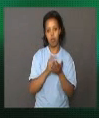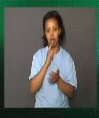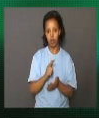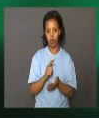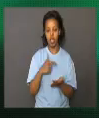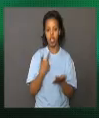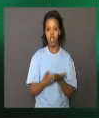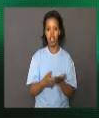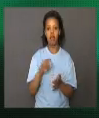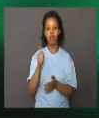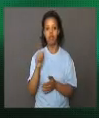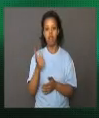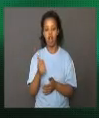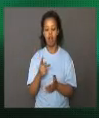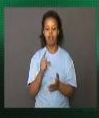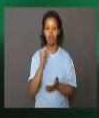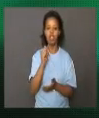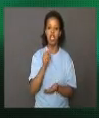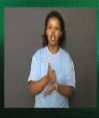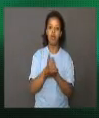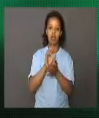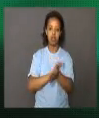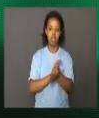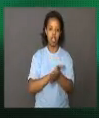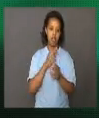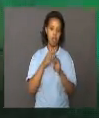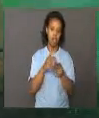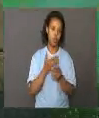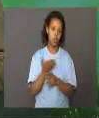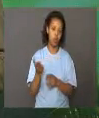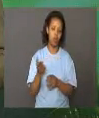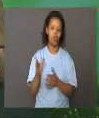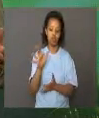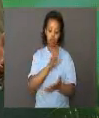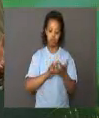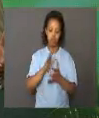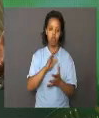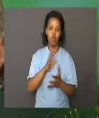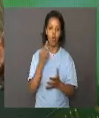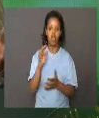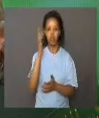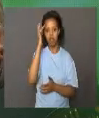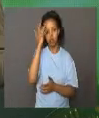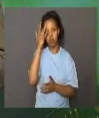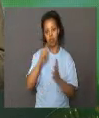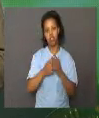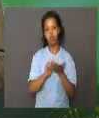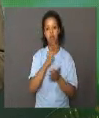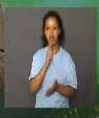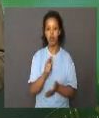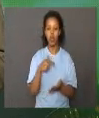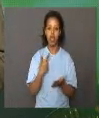infect other T helper cells within the body. We sure have covered a lot